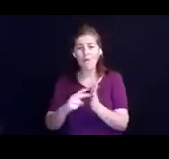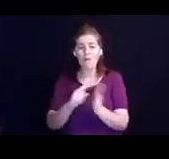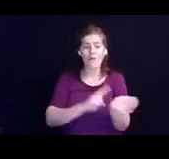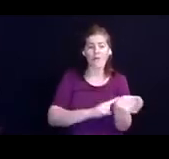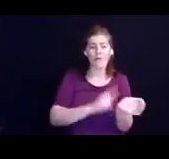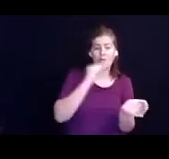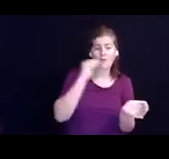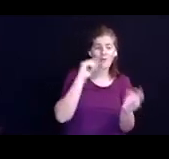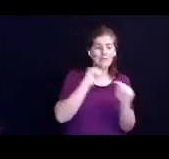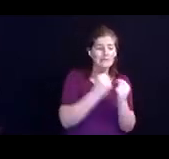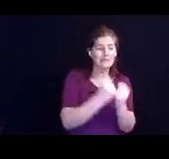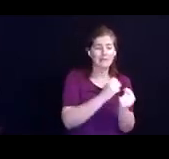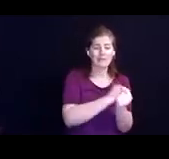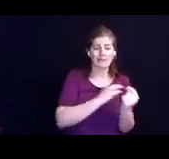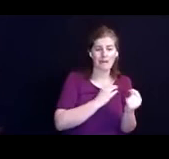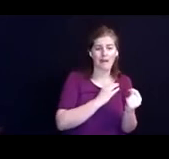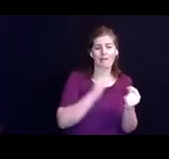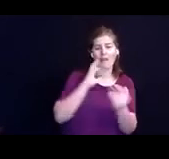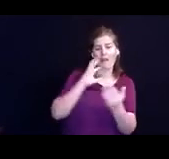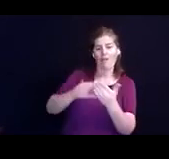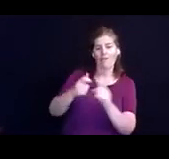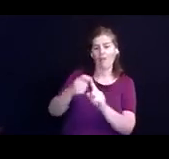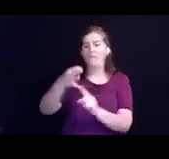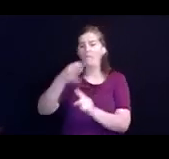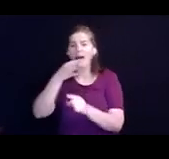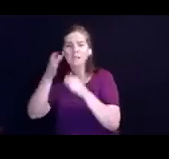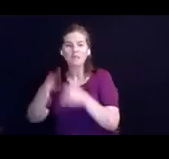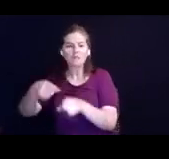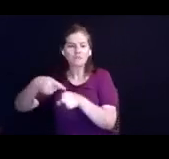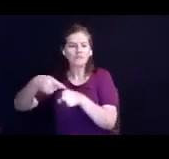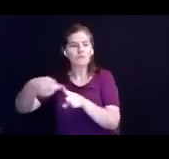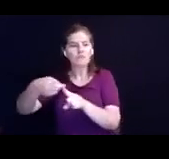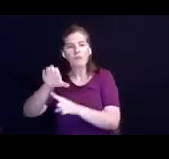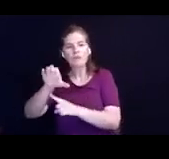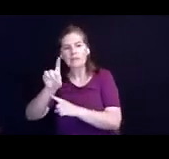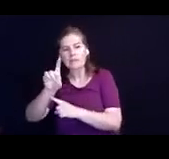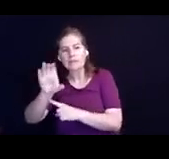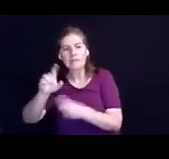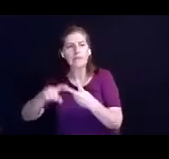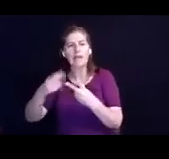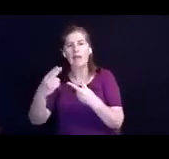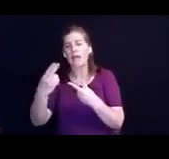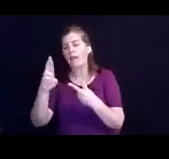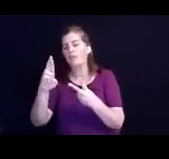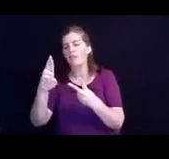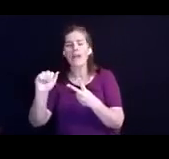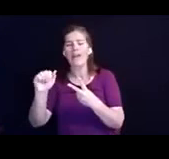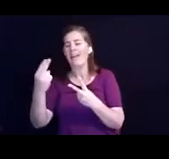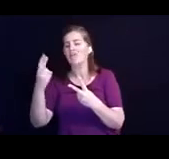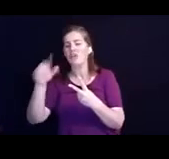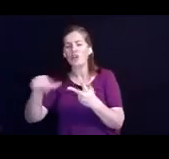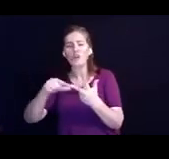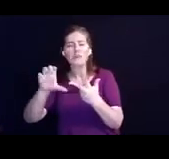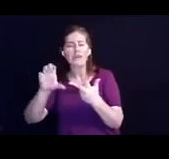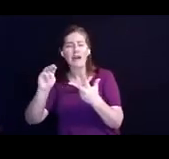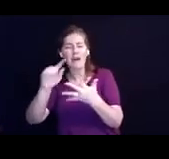staff can learn from experts from CDC, CMS, AHRQ, a variety of other sources.